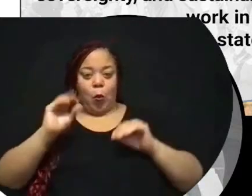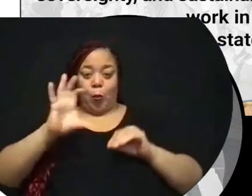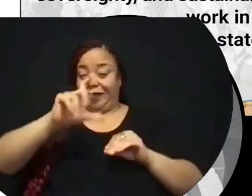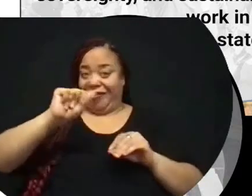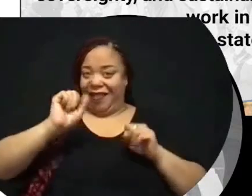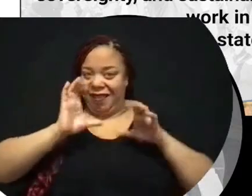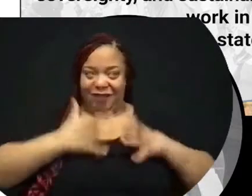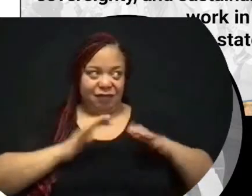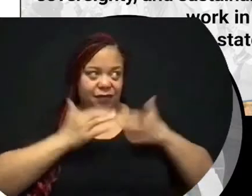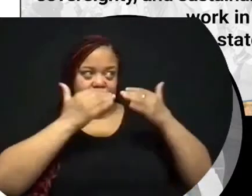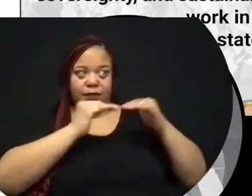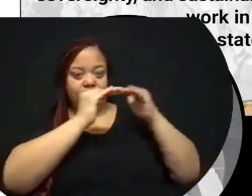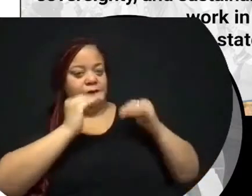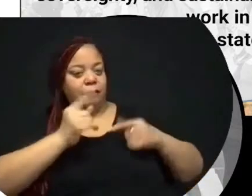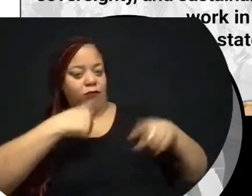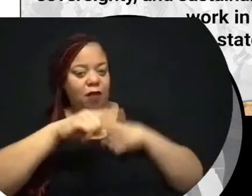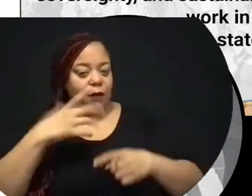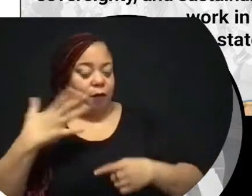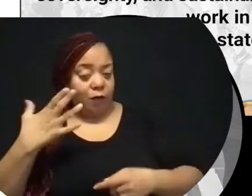long conversations about,